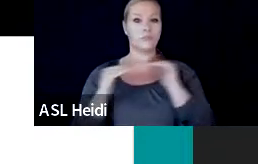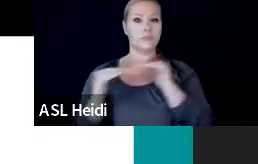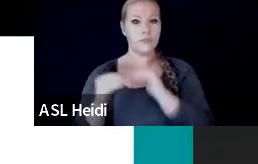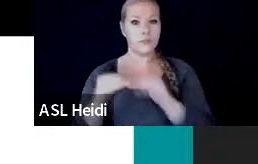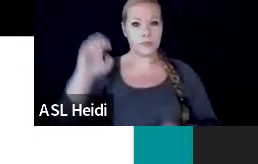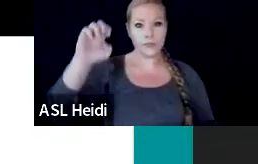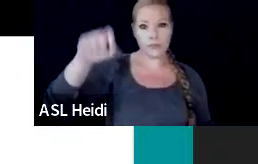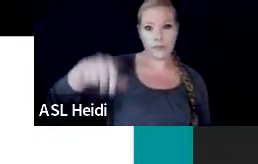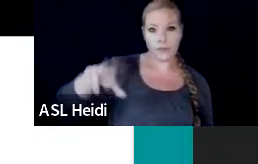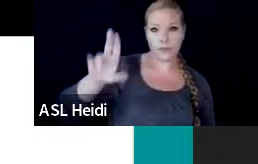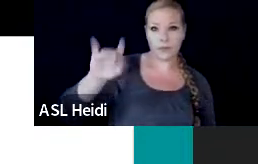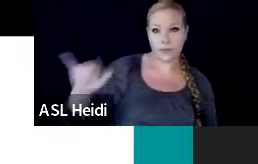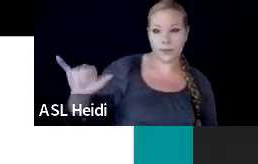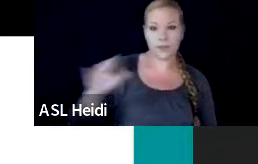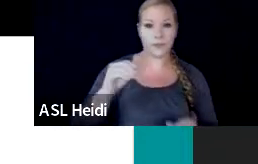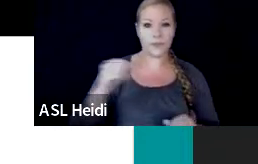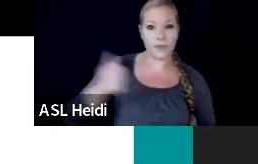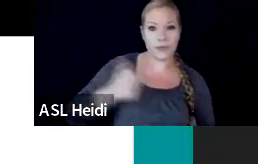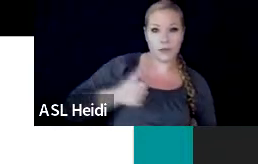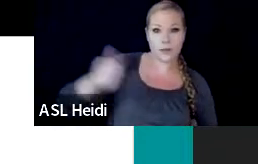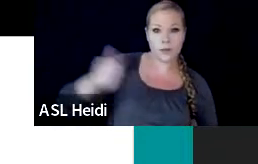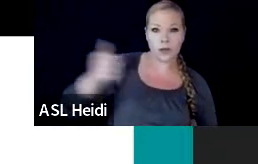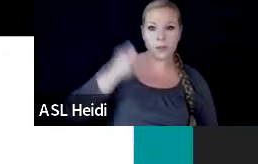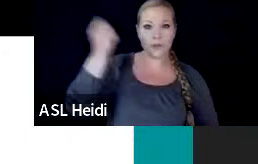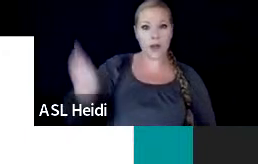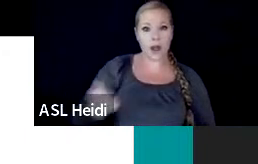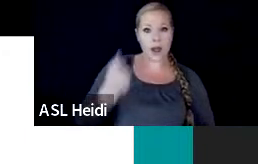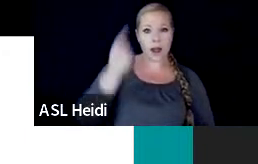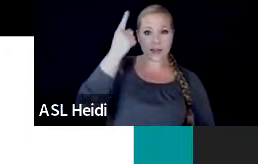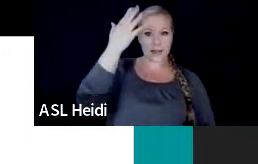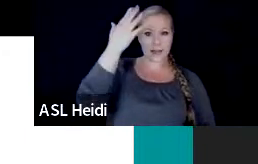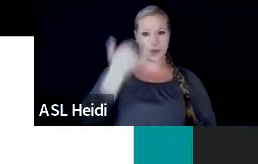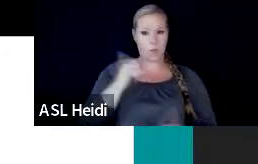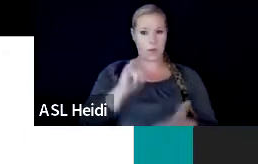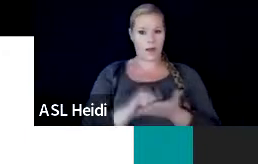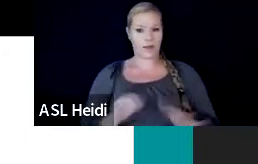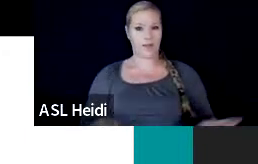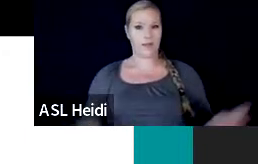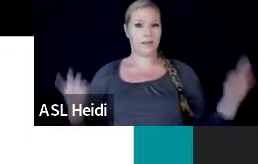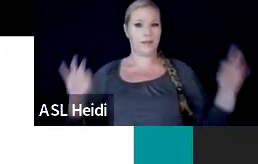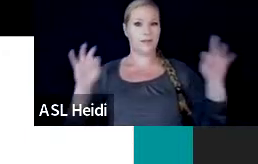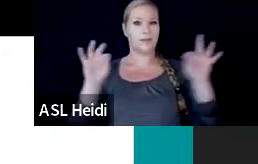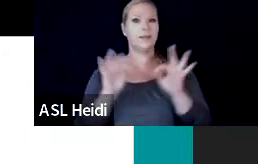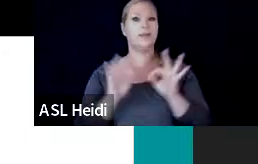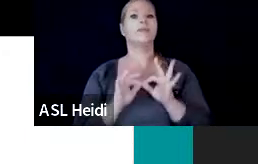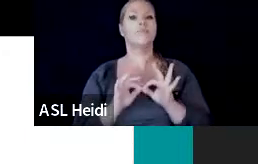in transportation is important. And so our next